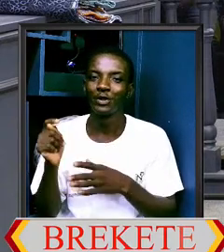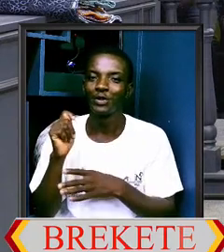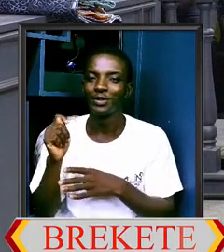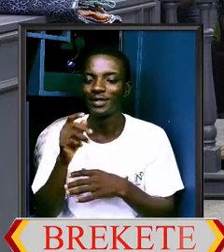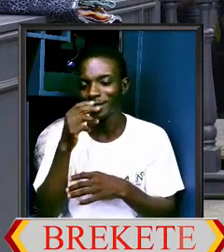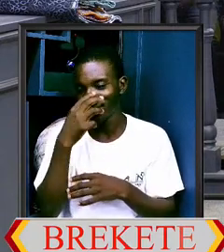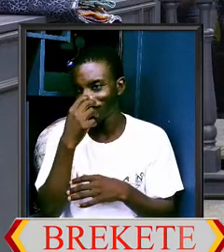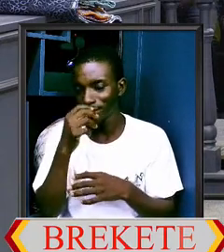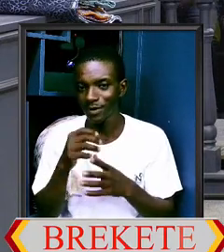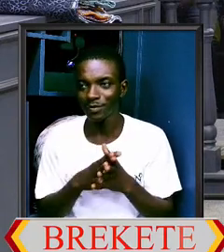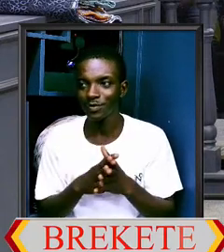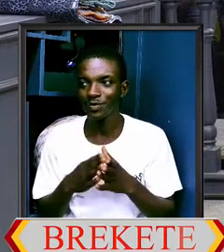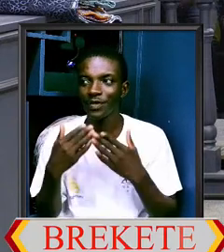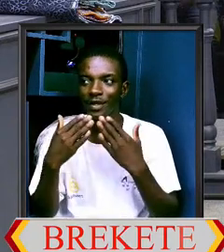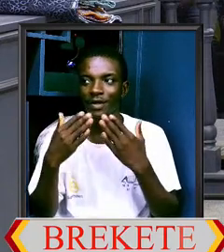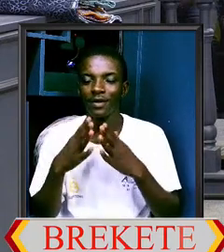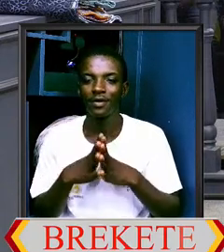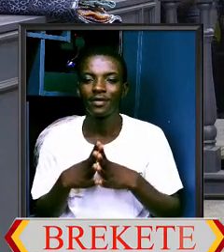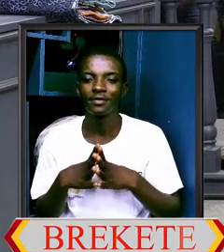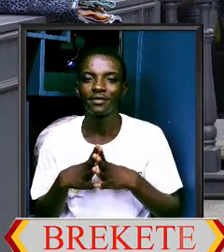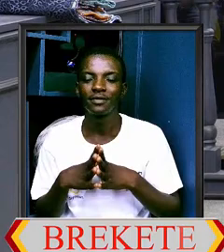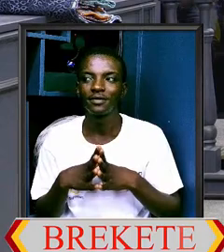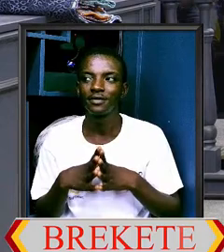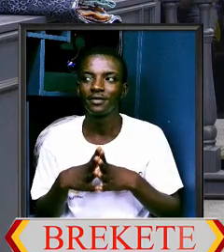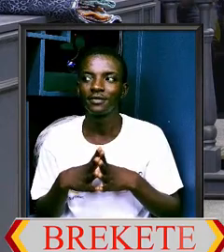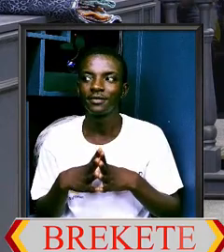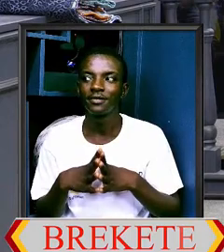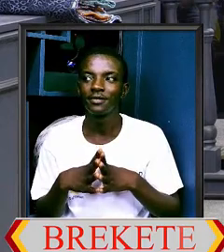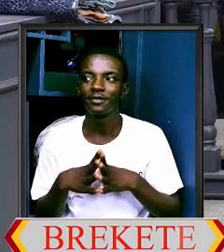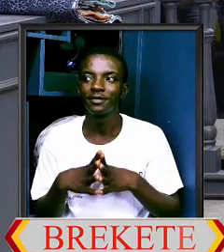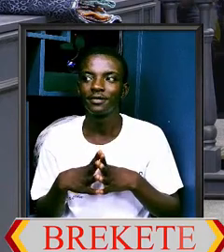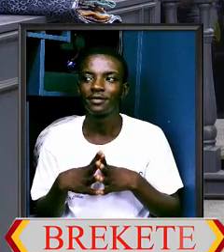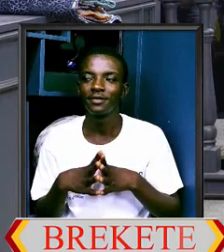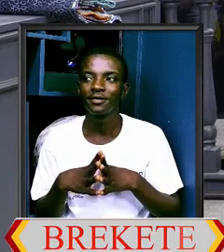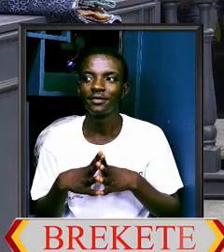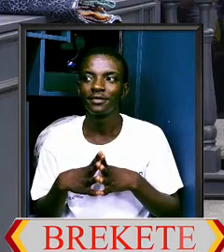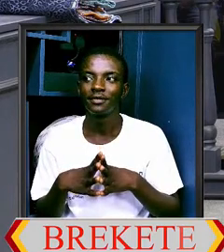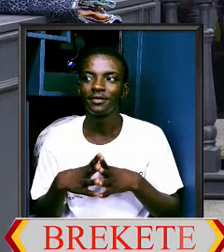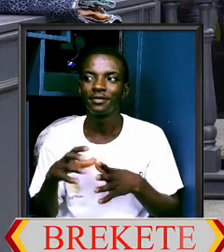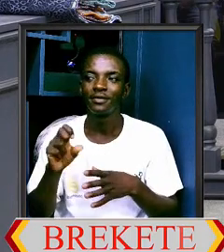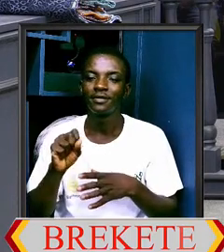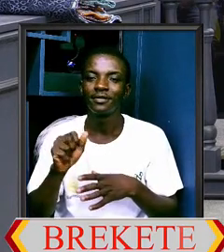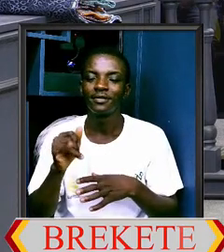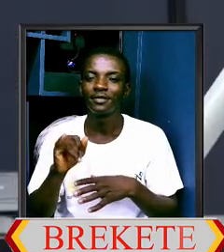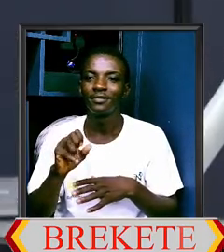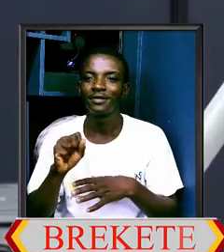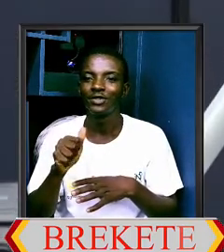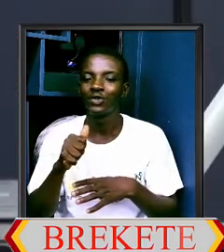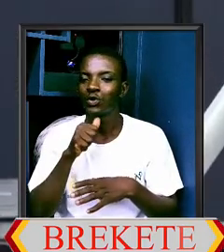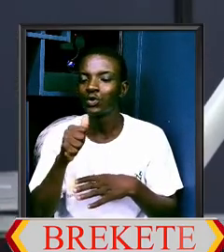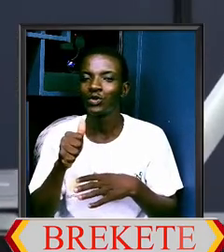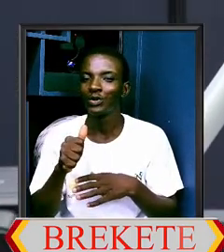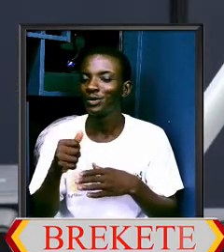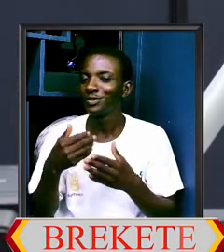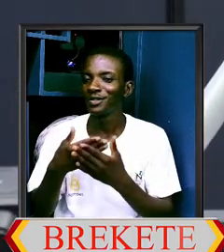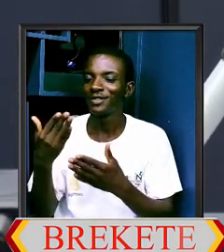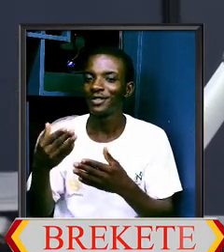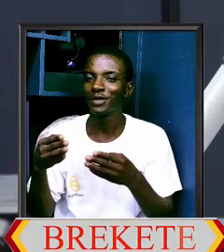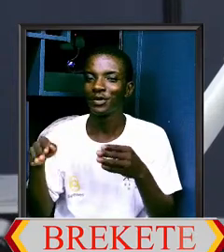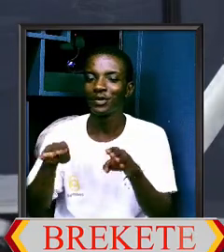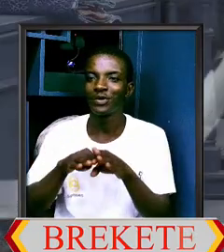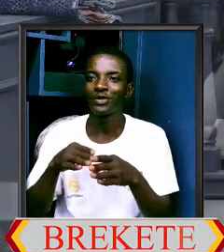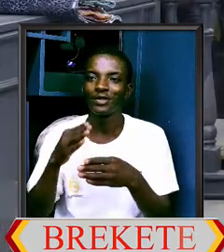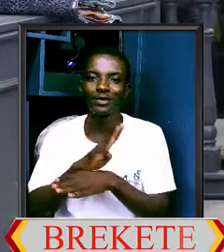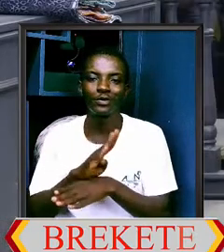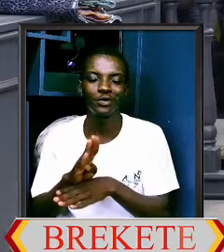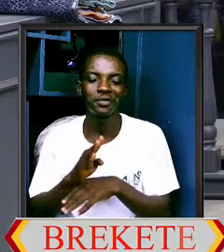Na theory. Thank you very much. Thank okay, you. Okay, Moku go. Where now they go? Aisha, no, sir. Close shop.